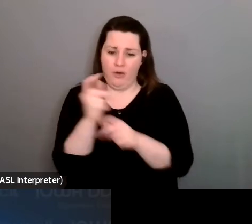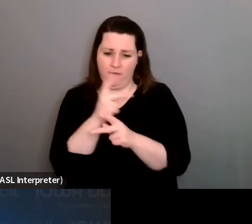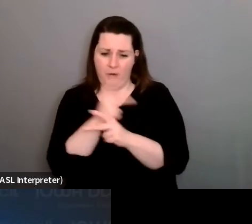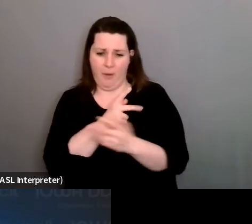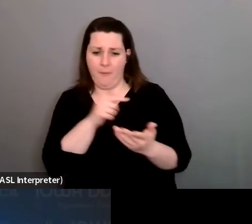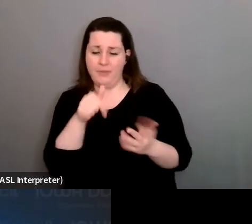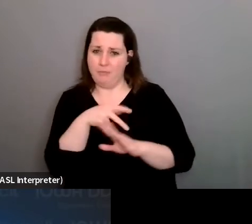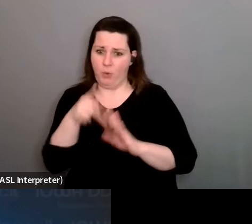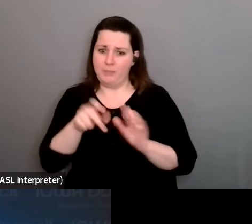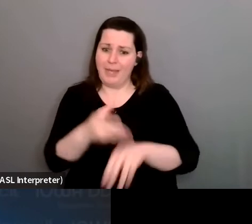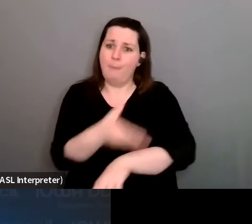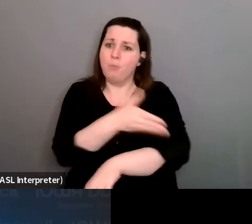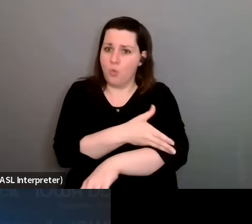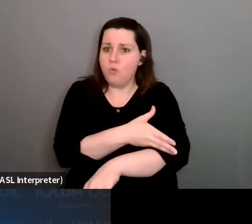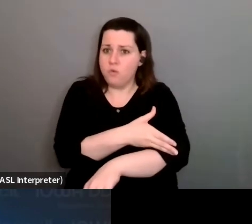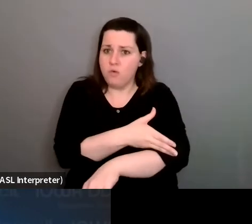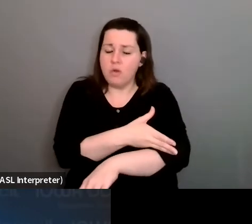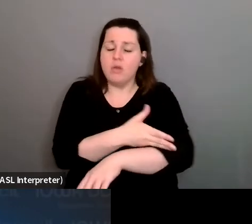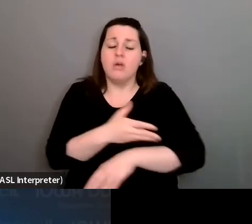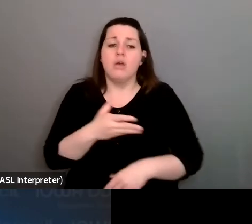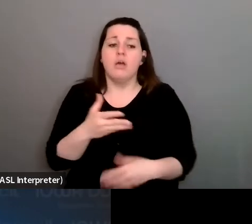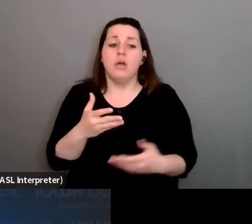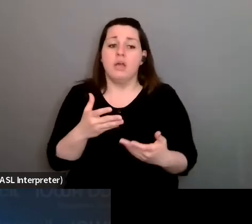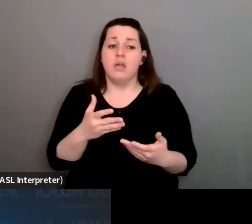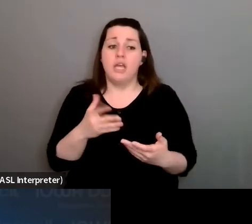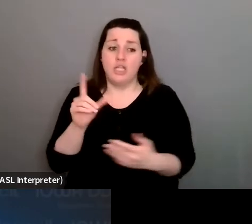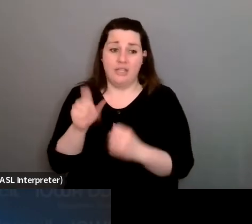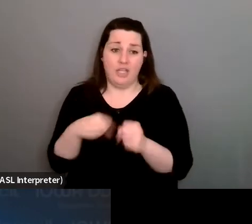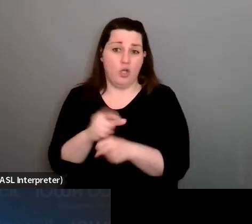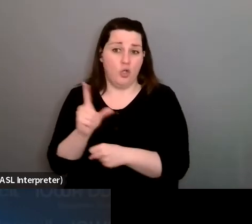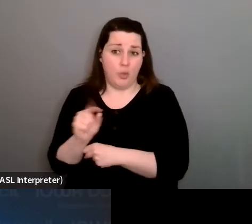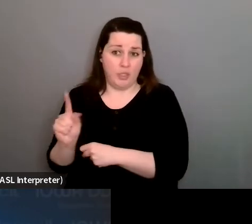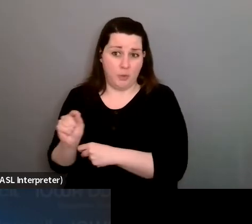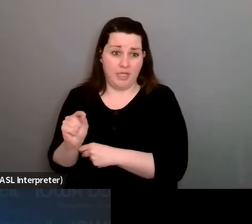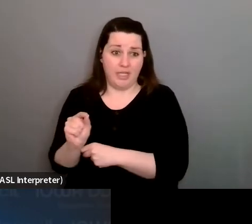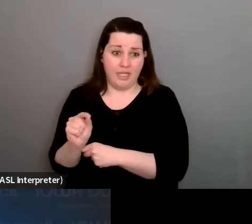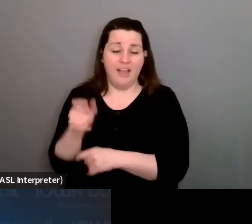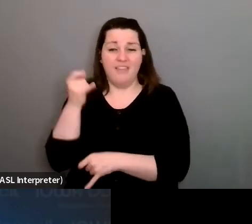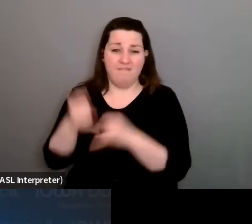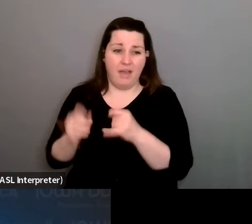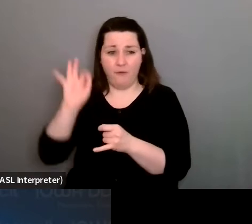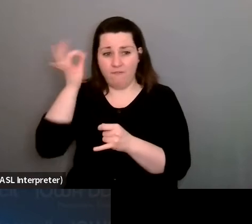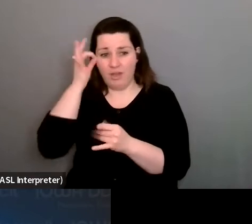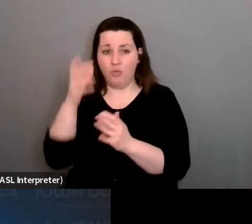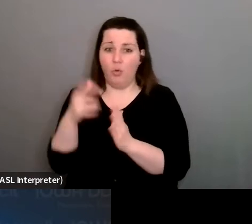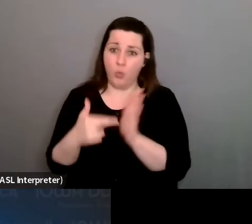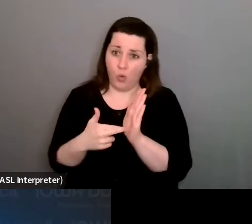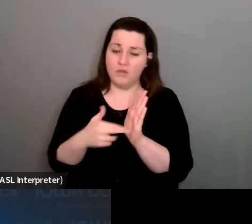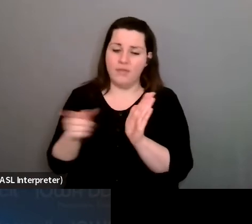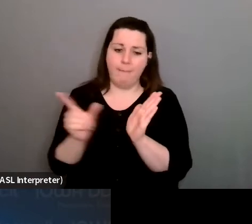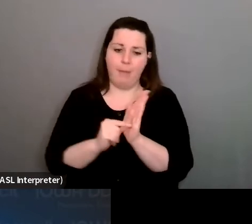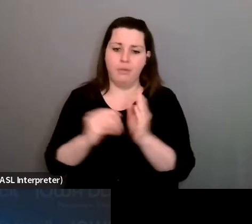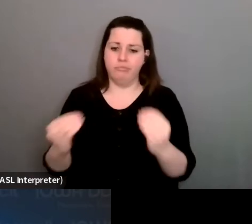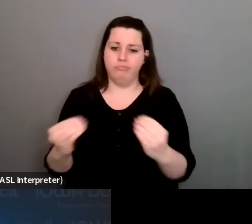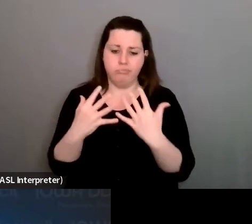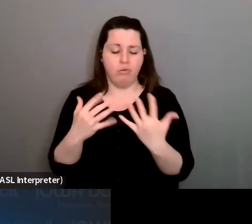programs better overall. And the great thing was, in 2020, final federal regulations were published that helped to clarify